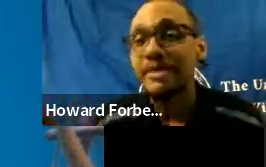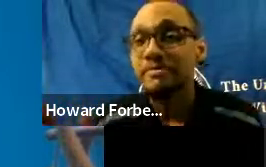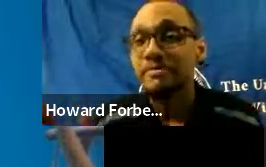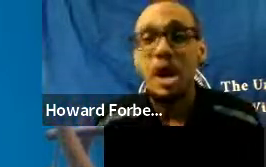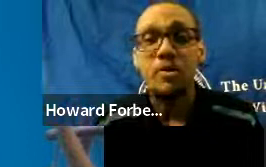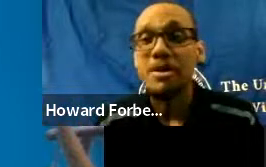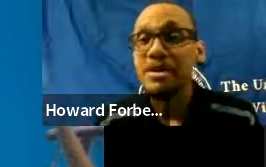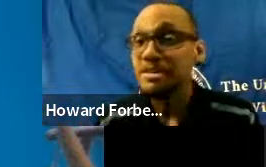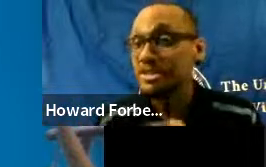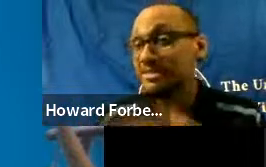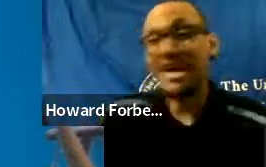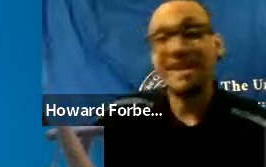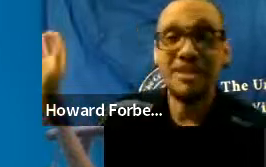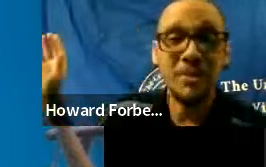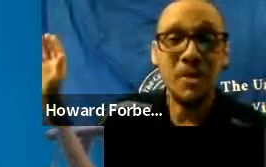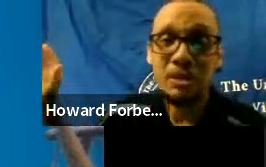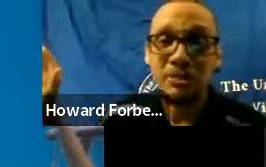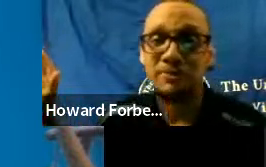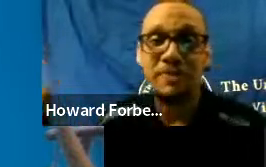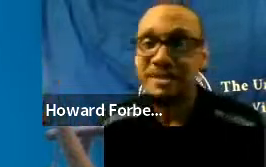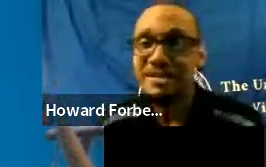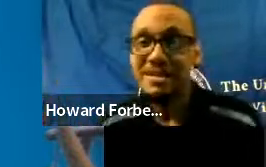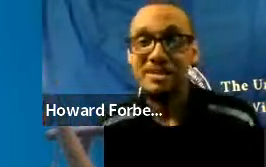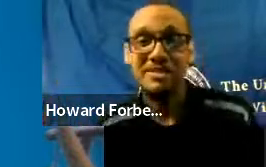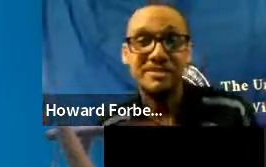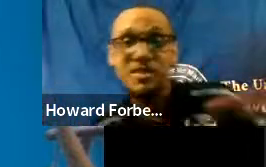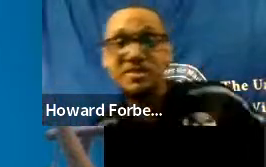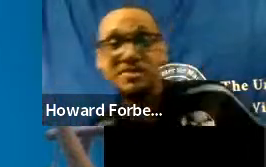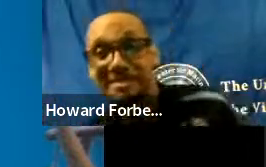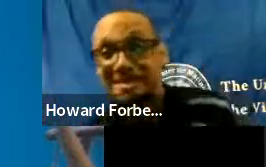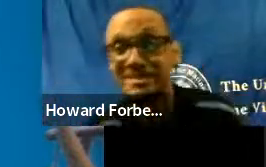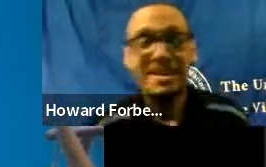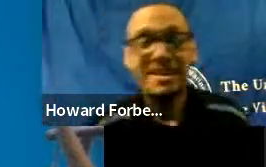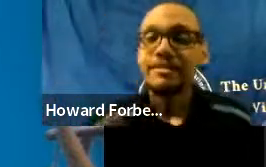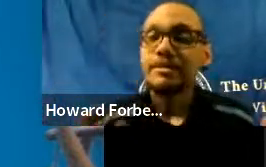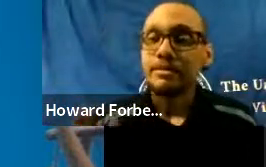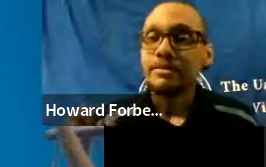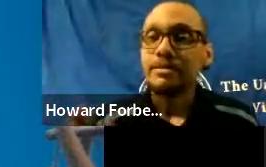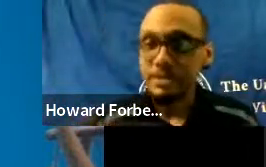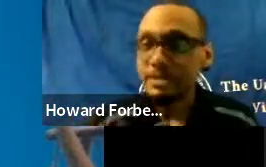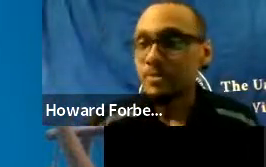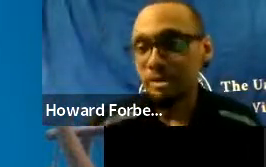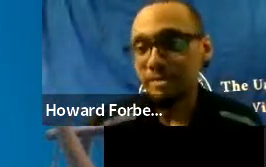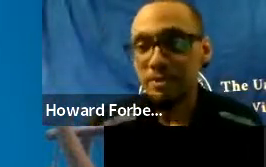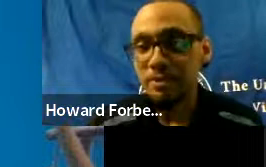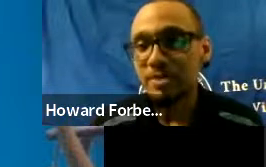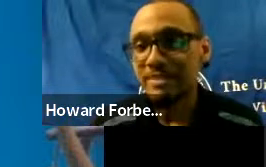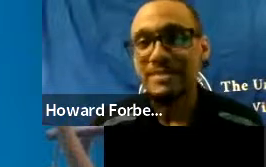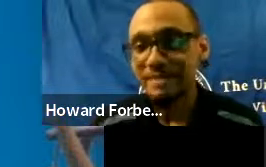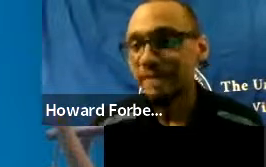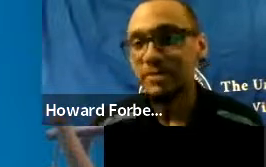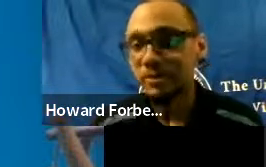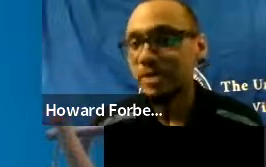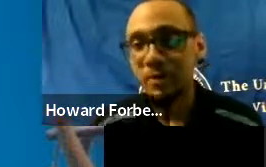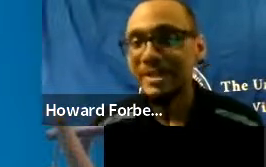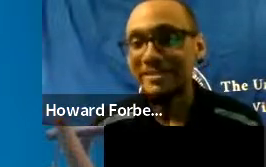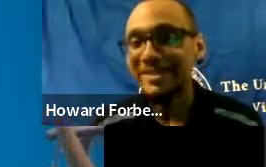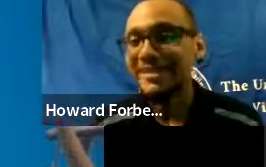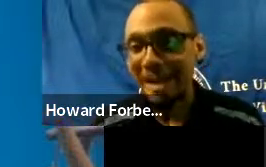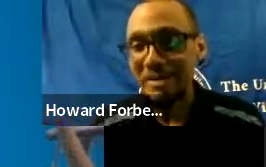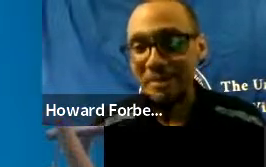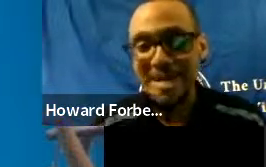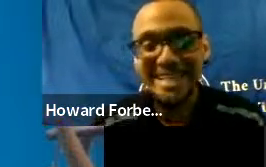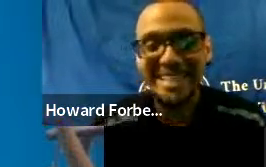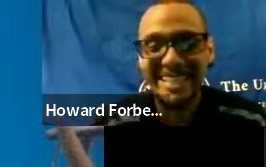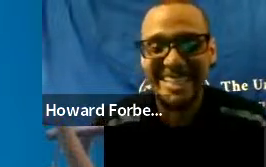media all the time about how she's diving to 100 feet and she's doing this. And she's one of those students that's out doing more